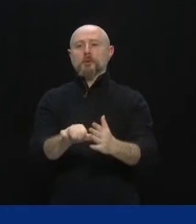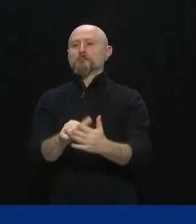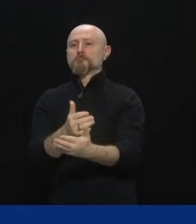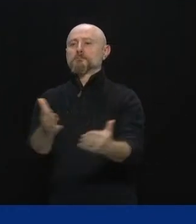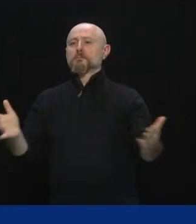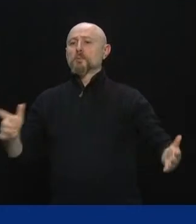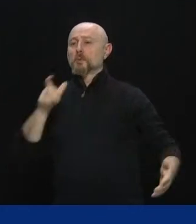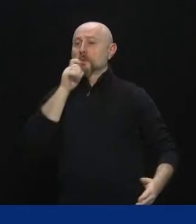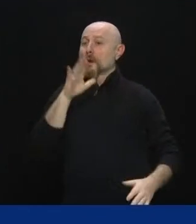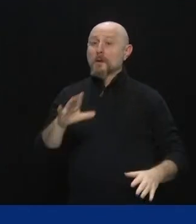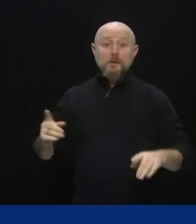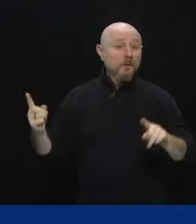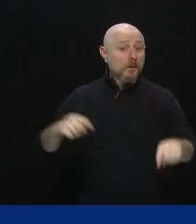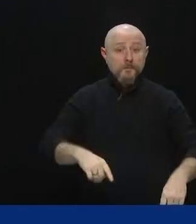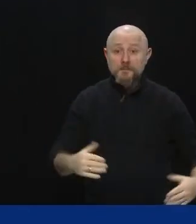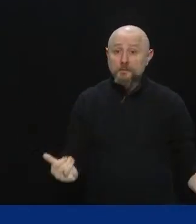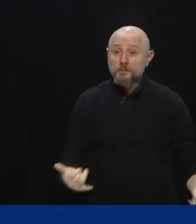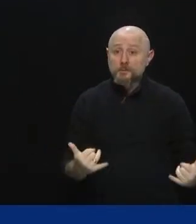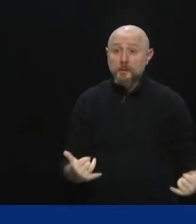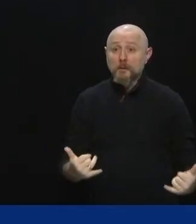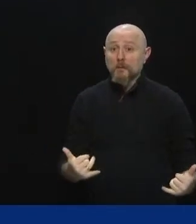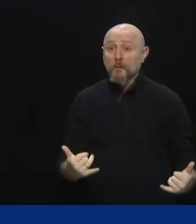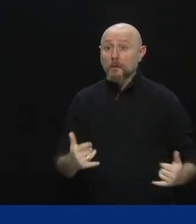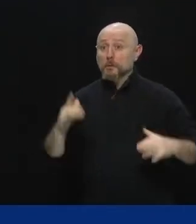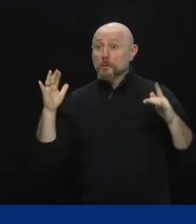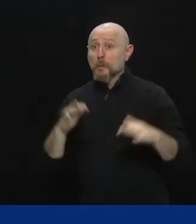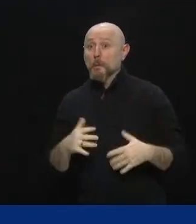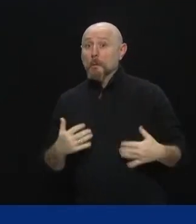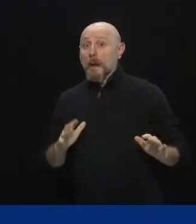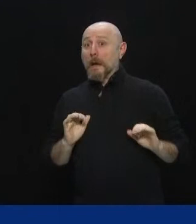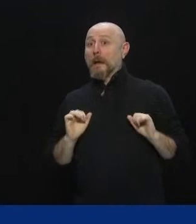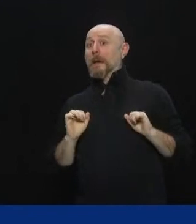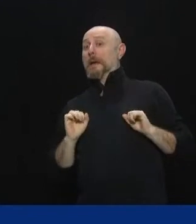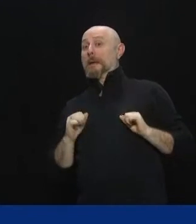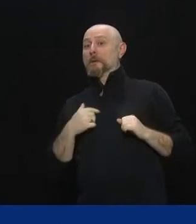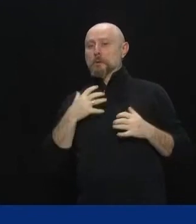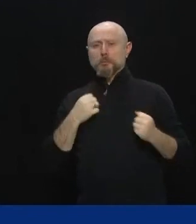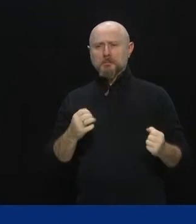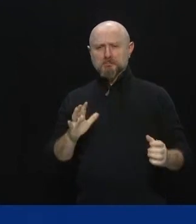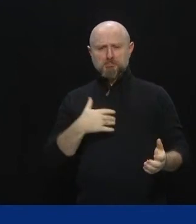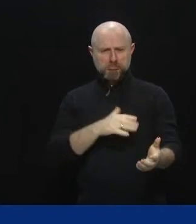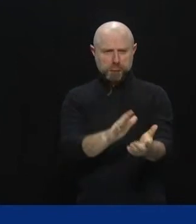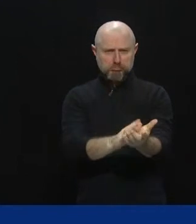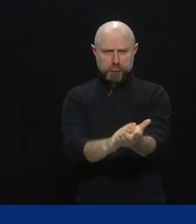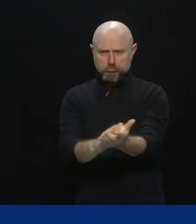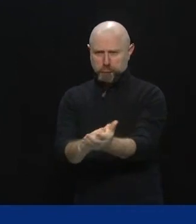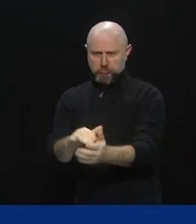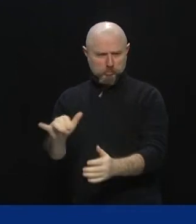have the courage to come out in this, is this called a snowstorm here?